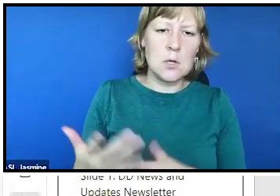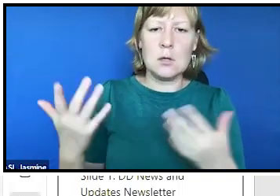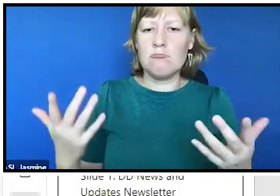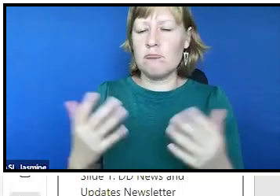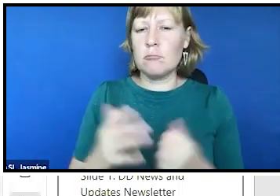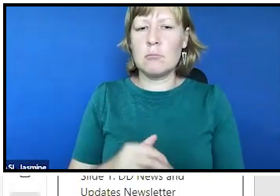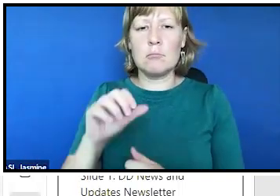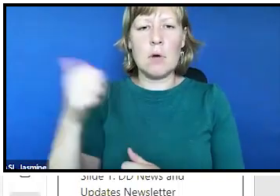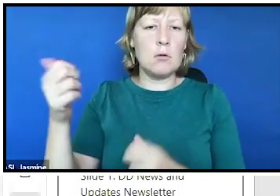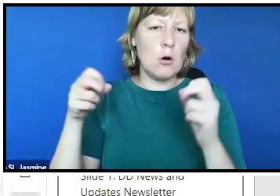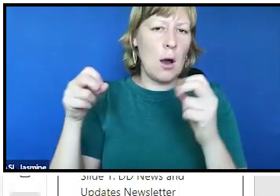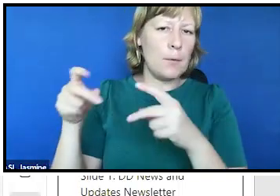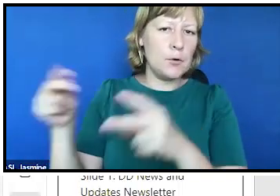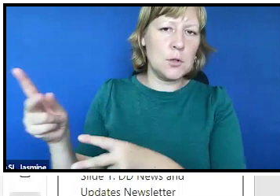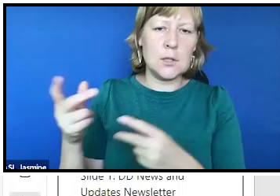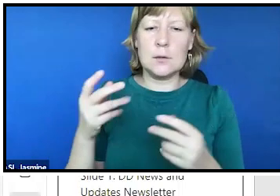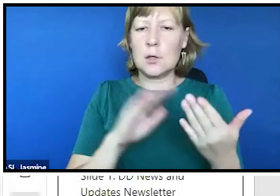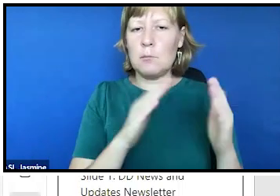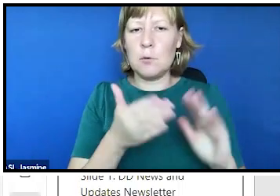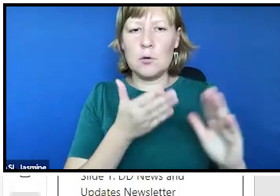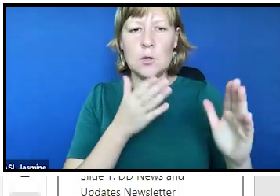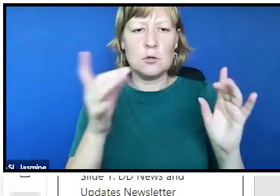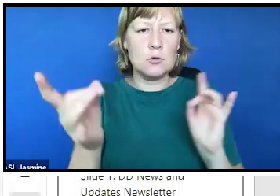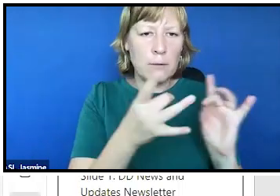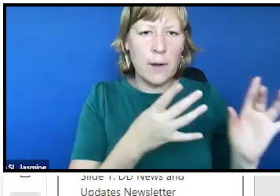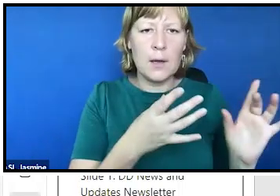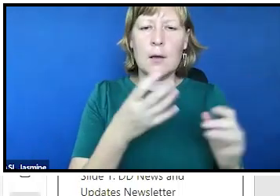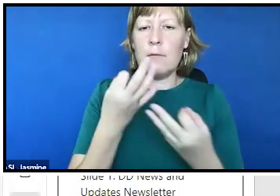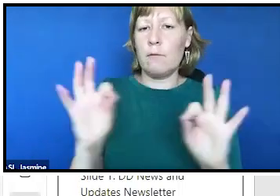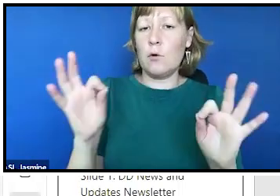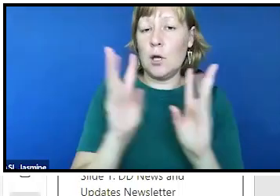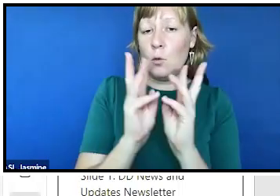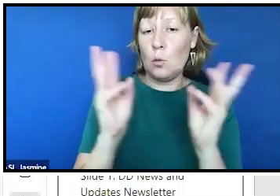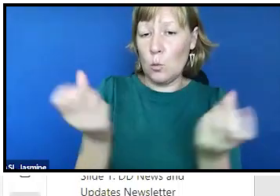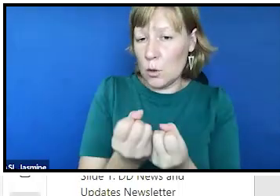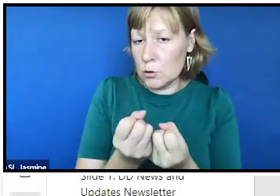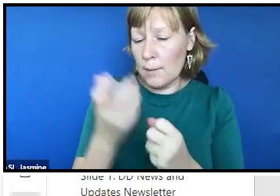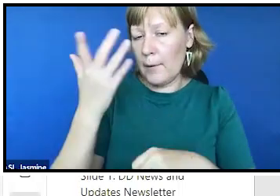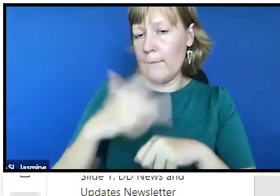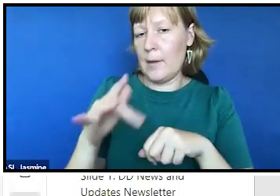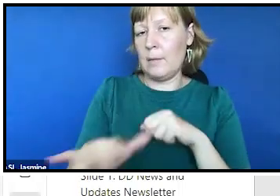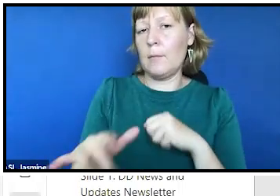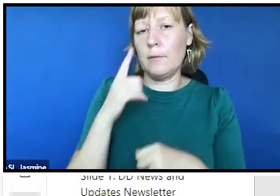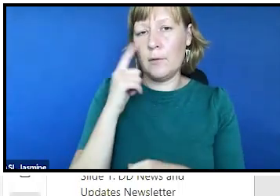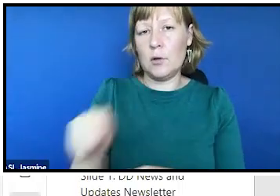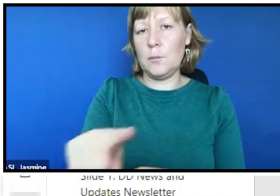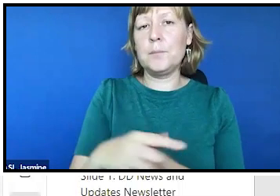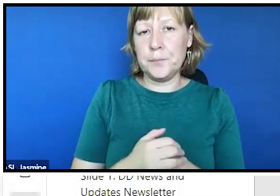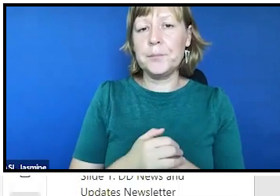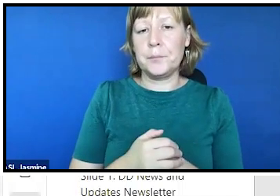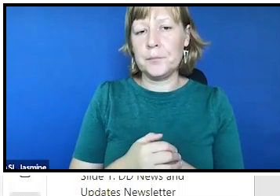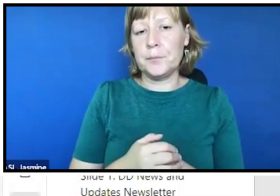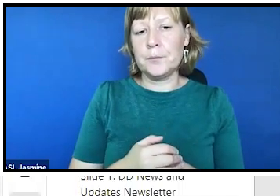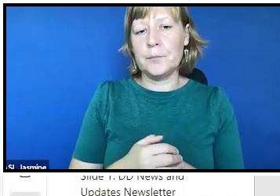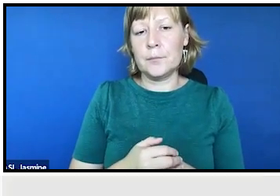other opportunities and community surveys or free workshops that are available to you. So we go down the list of all of